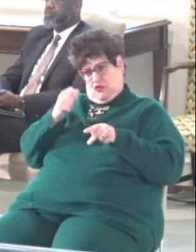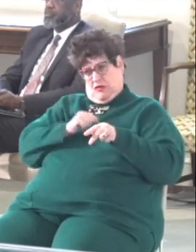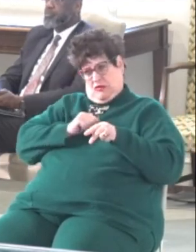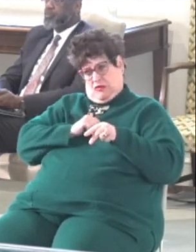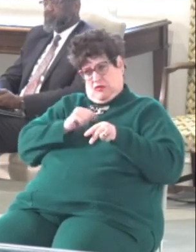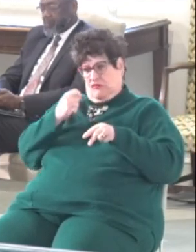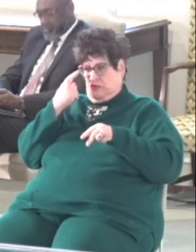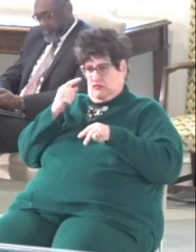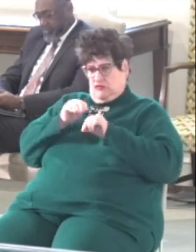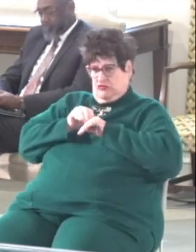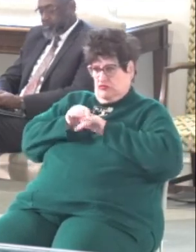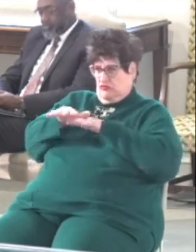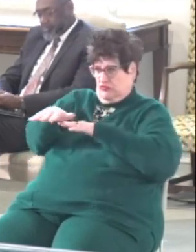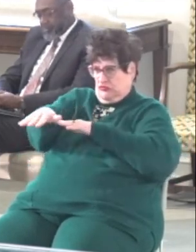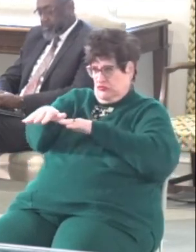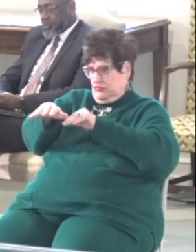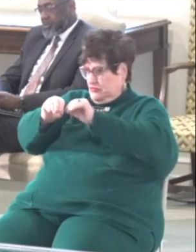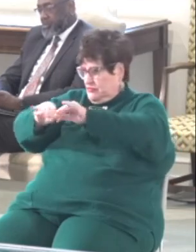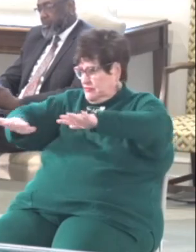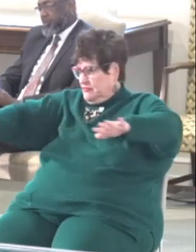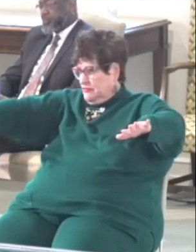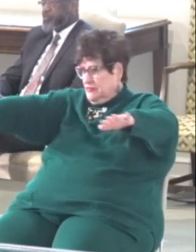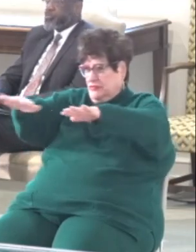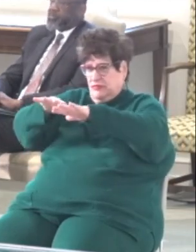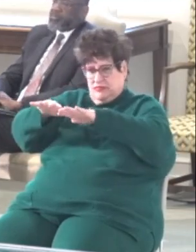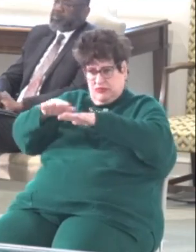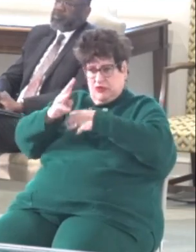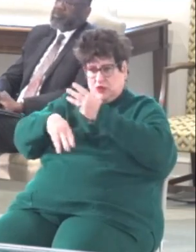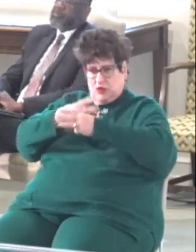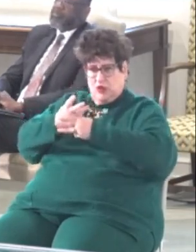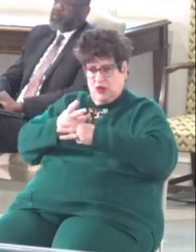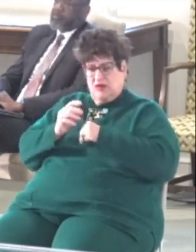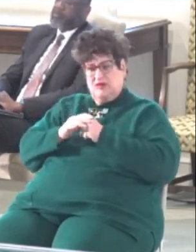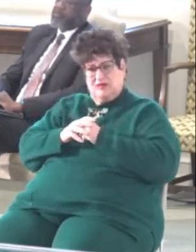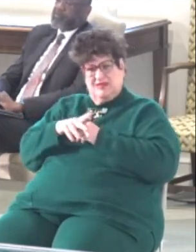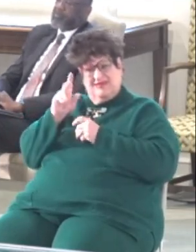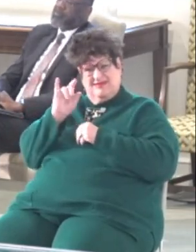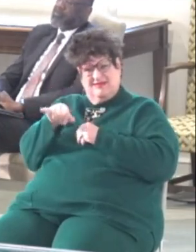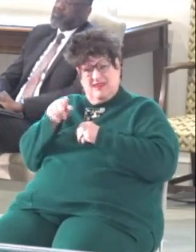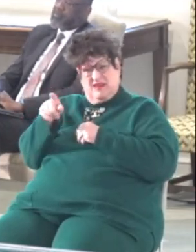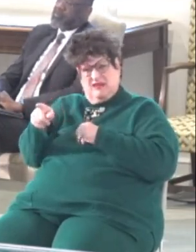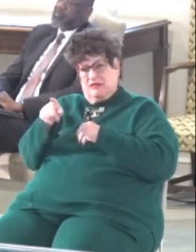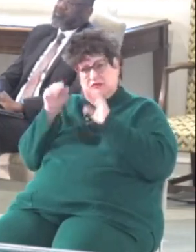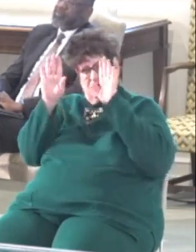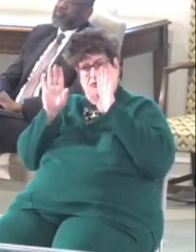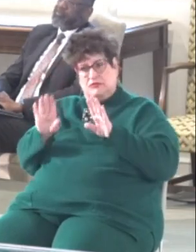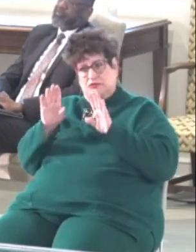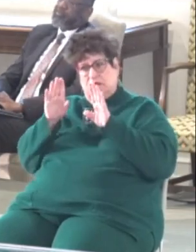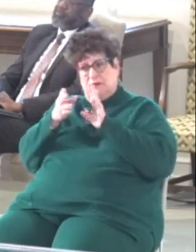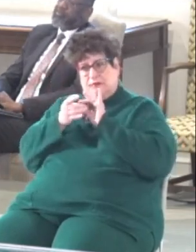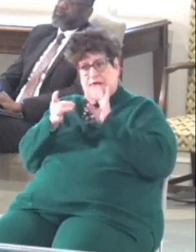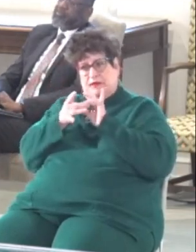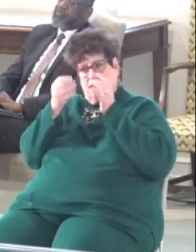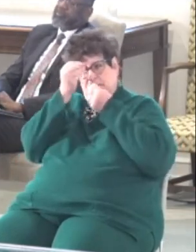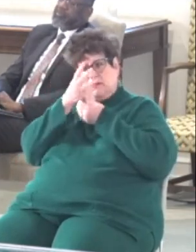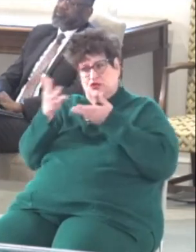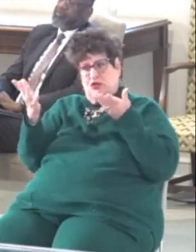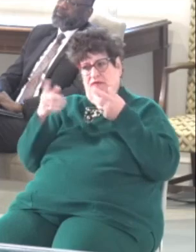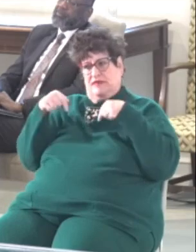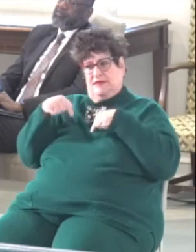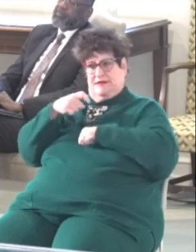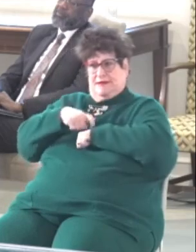reflect that light out into the world. This is a part of the great message of the solstice.